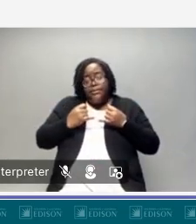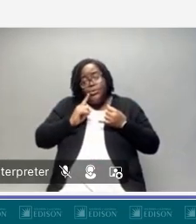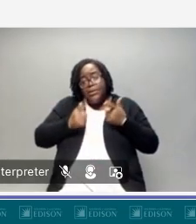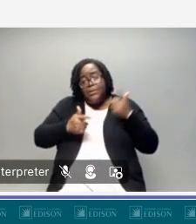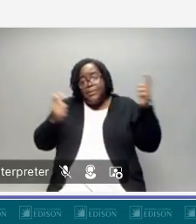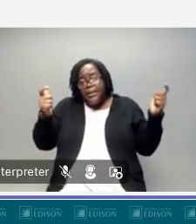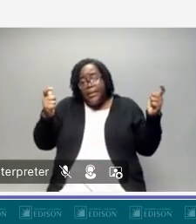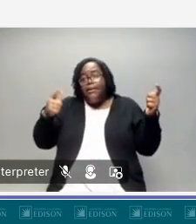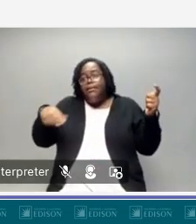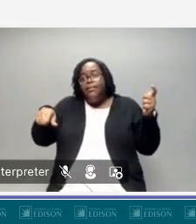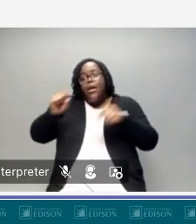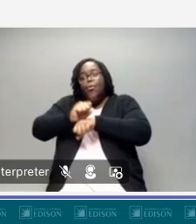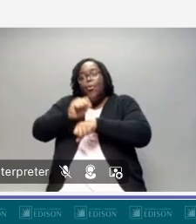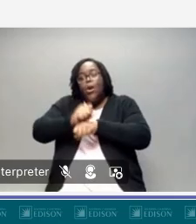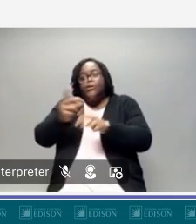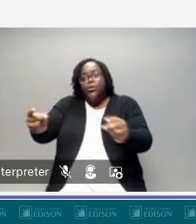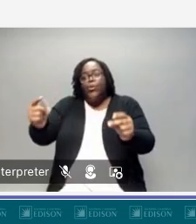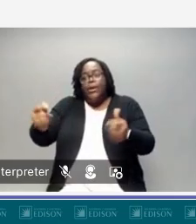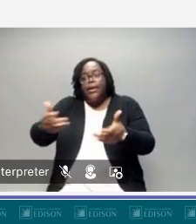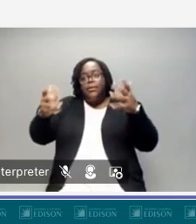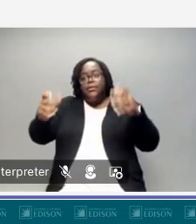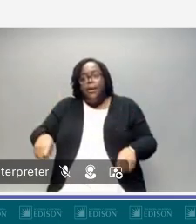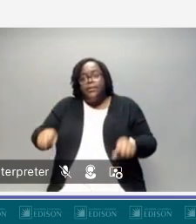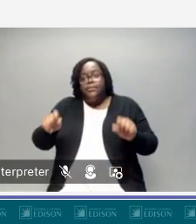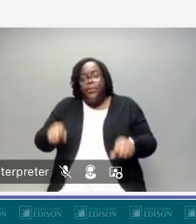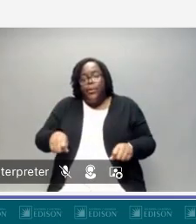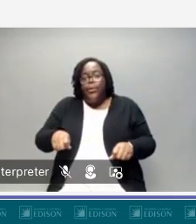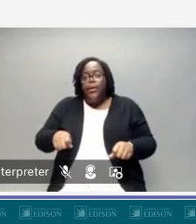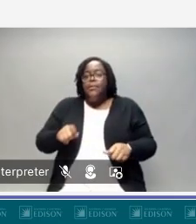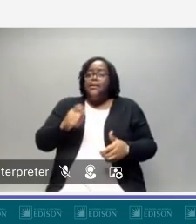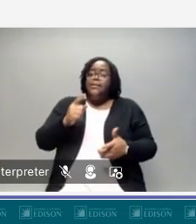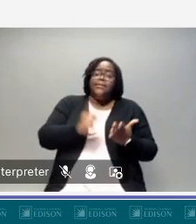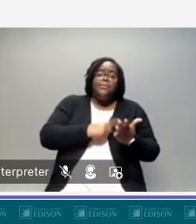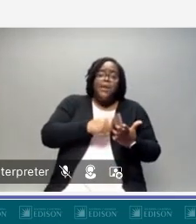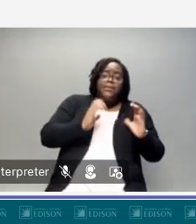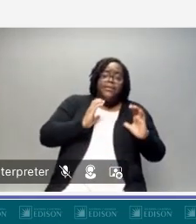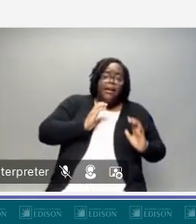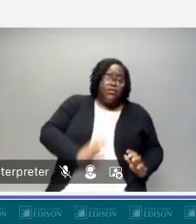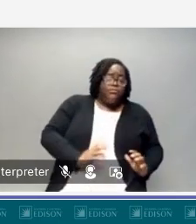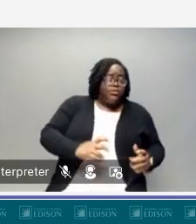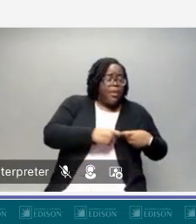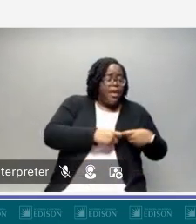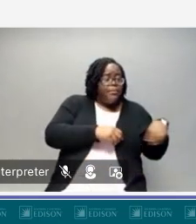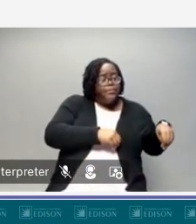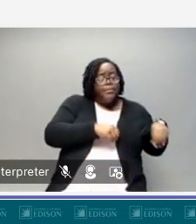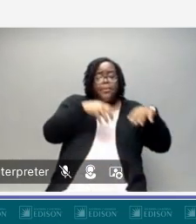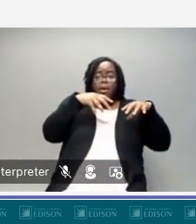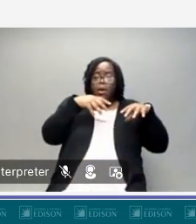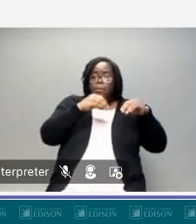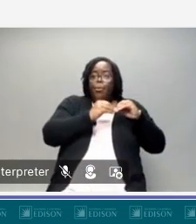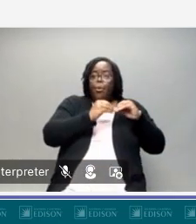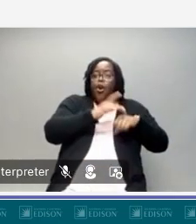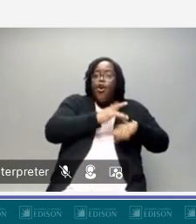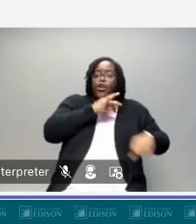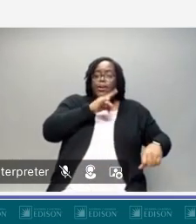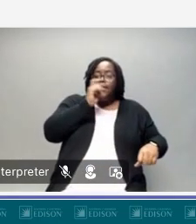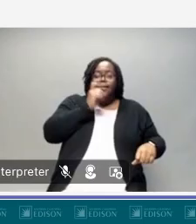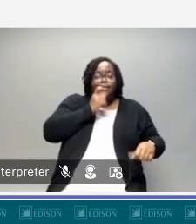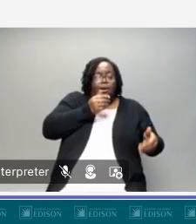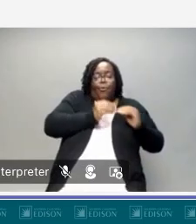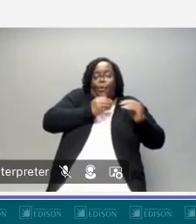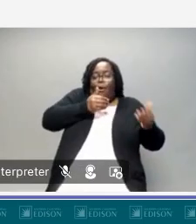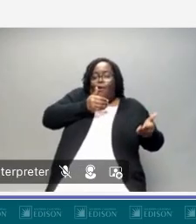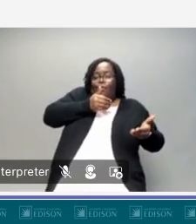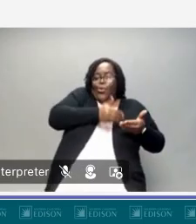can, but you know, some customers will get re-energized earlier because they're closer to where